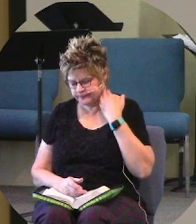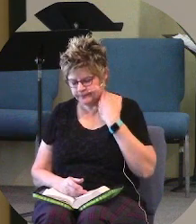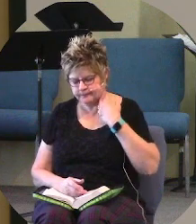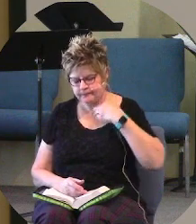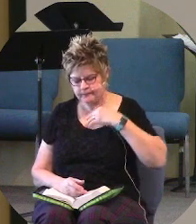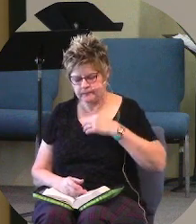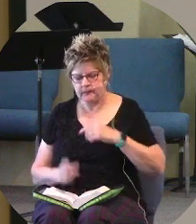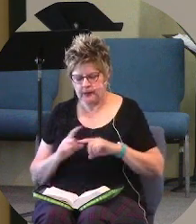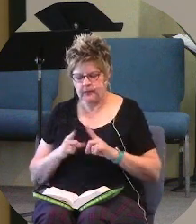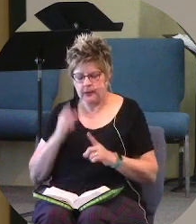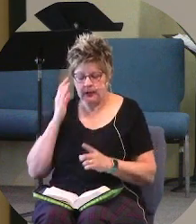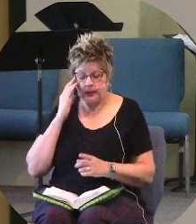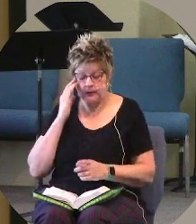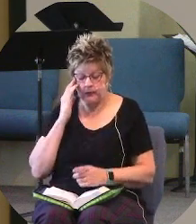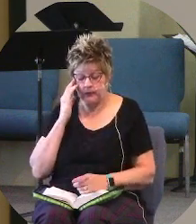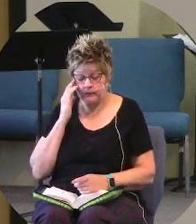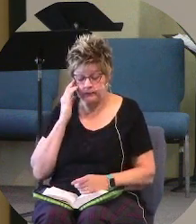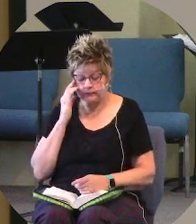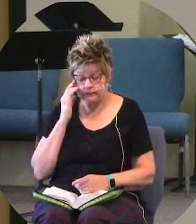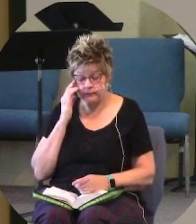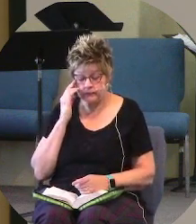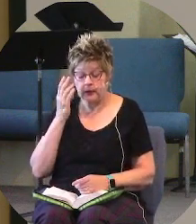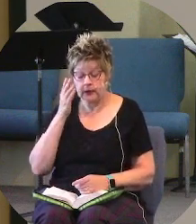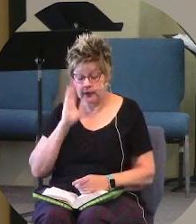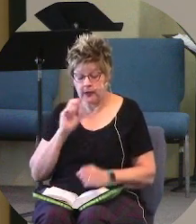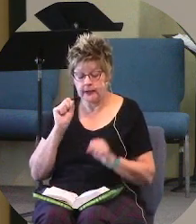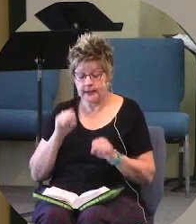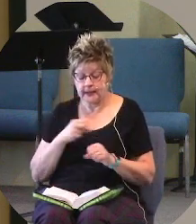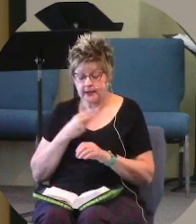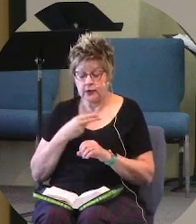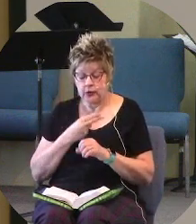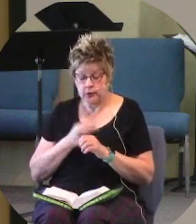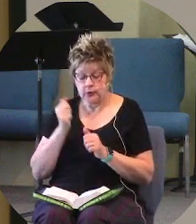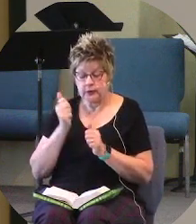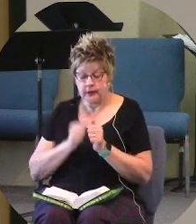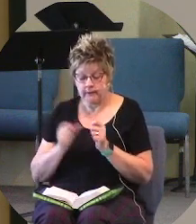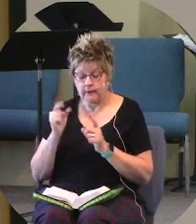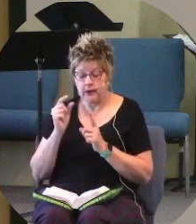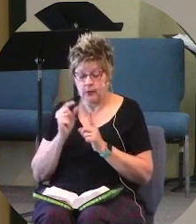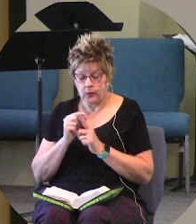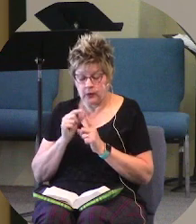But I know this. God can use every word